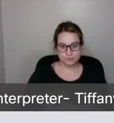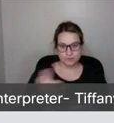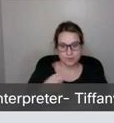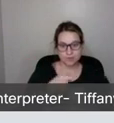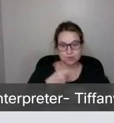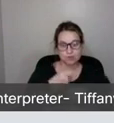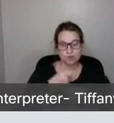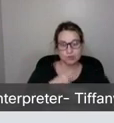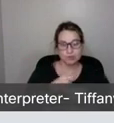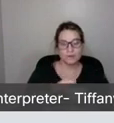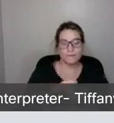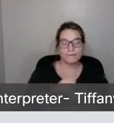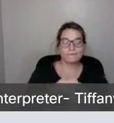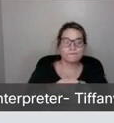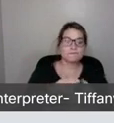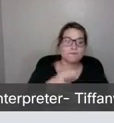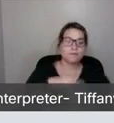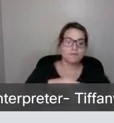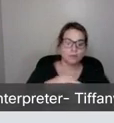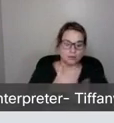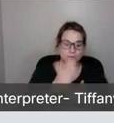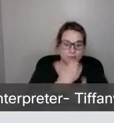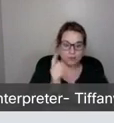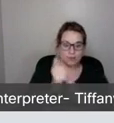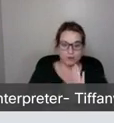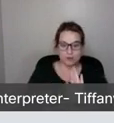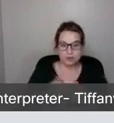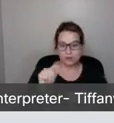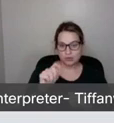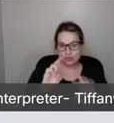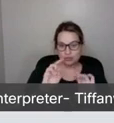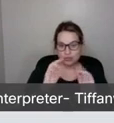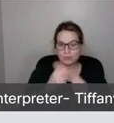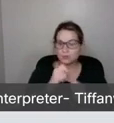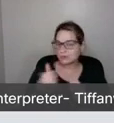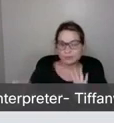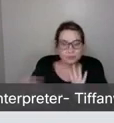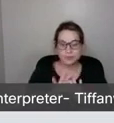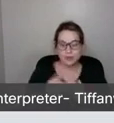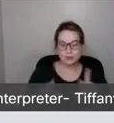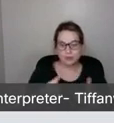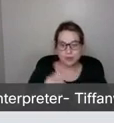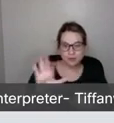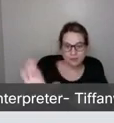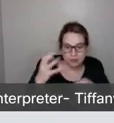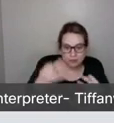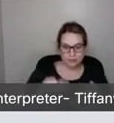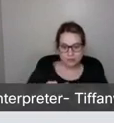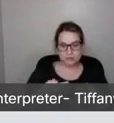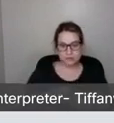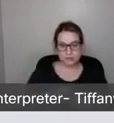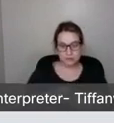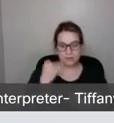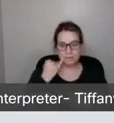Rights Act. Tribal members will never be able to elect candidates of their choice as it